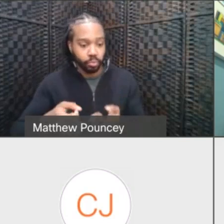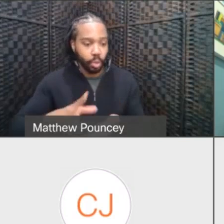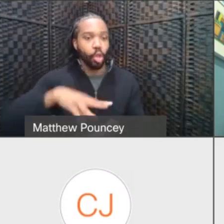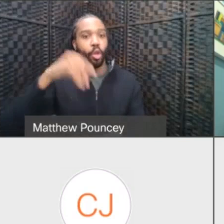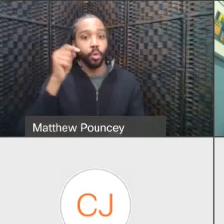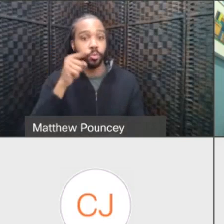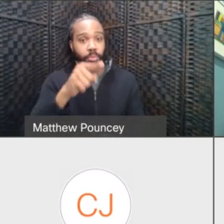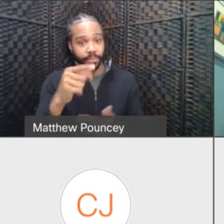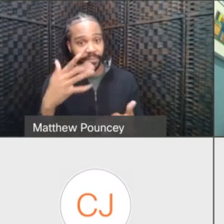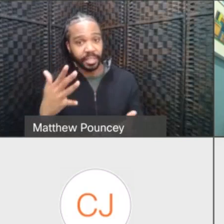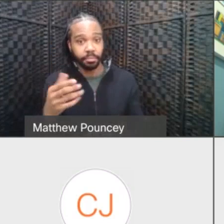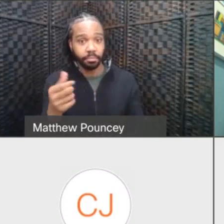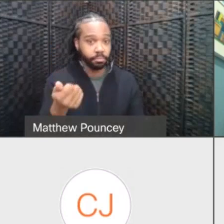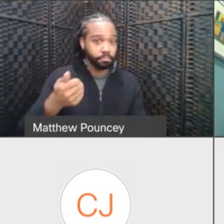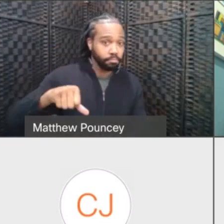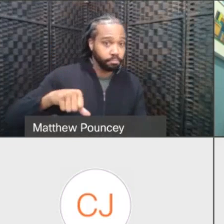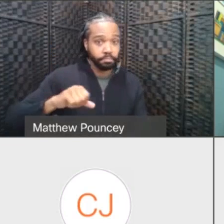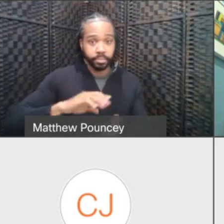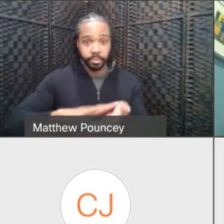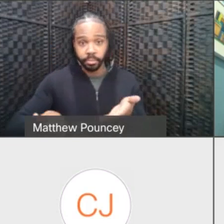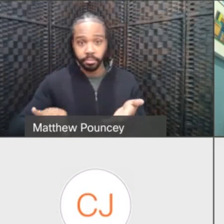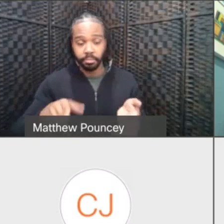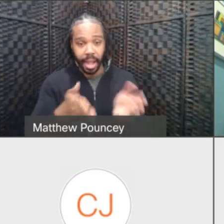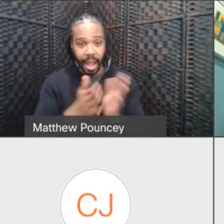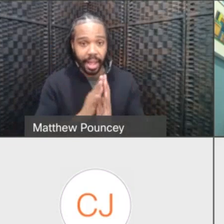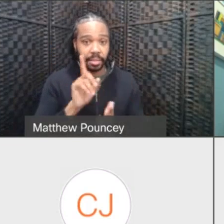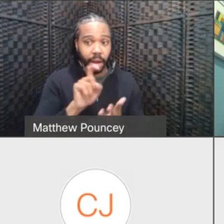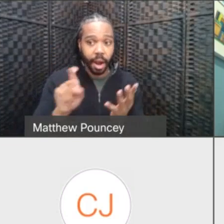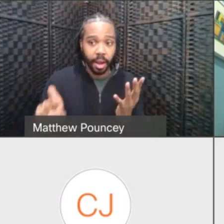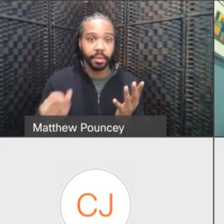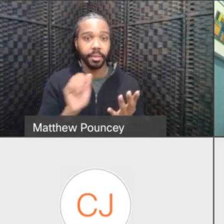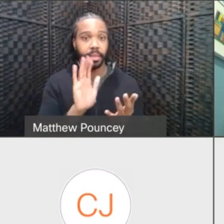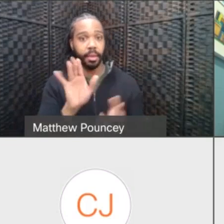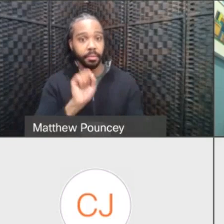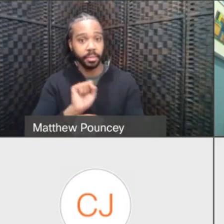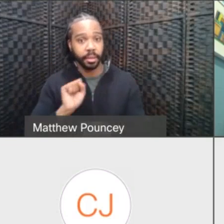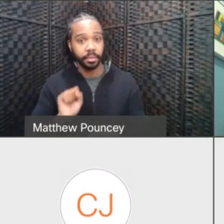regularly asking their employees if they've received a determination on the exemption request?